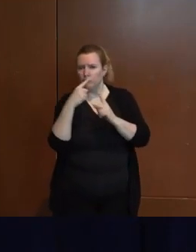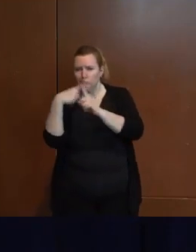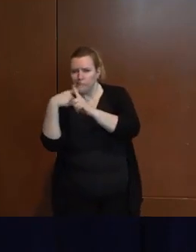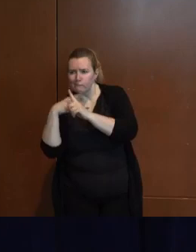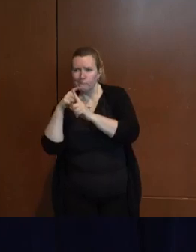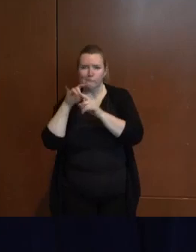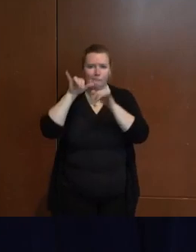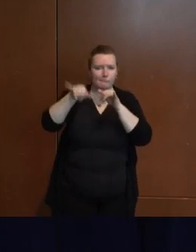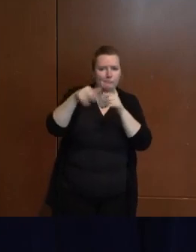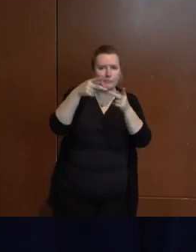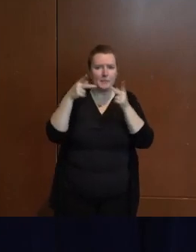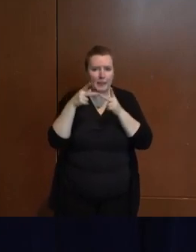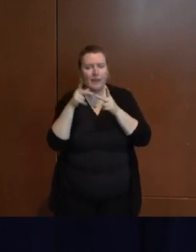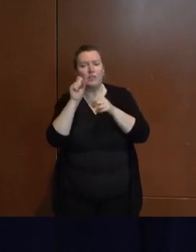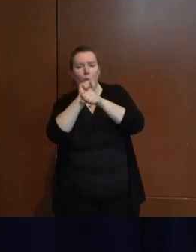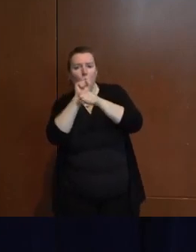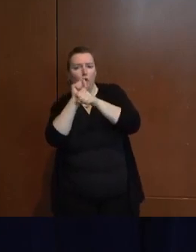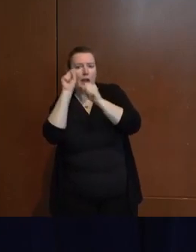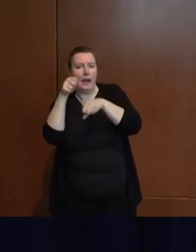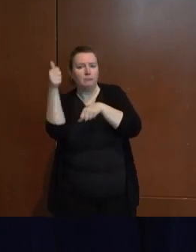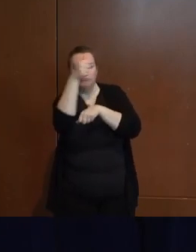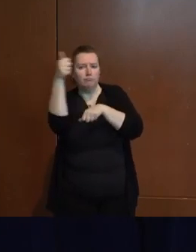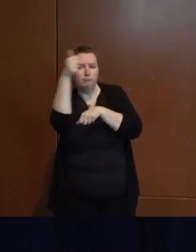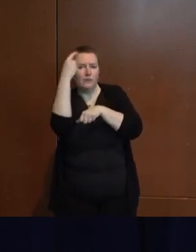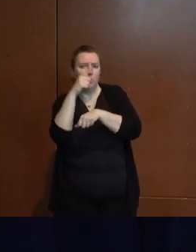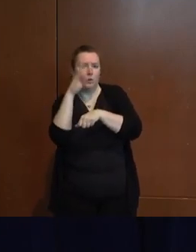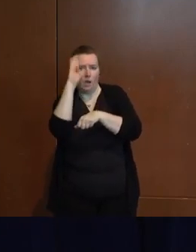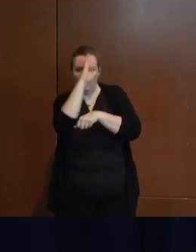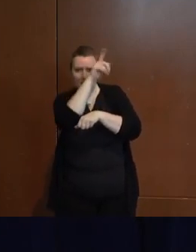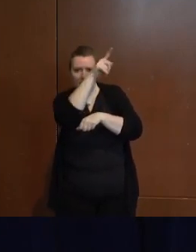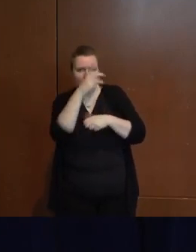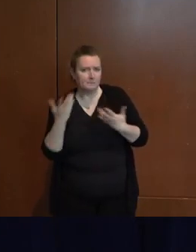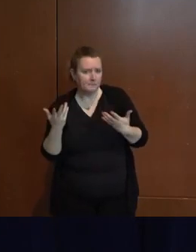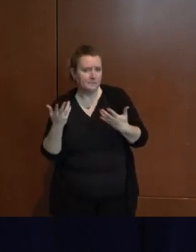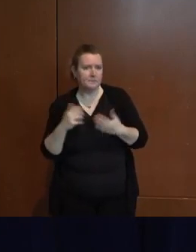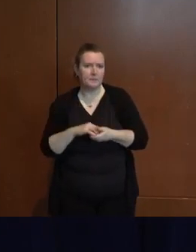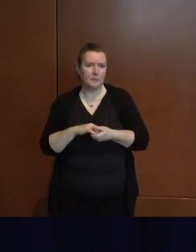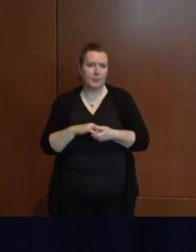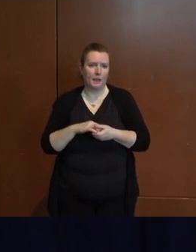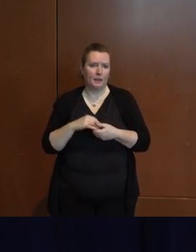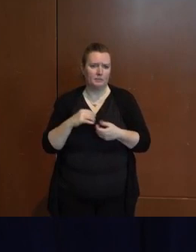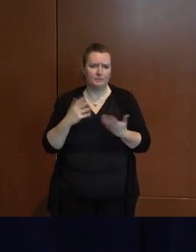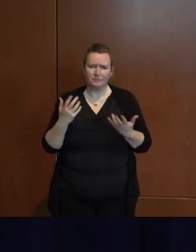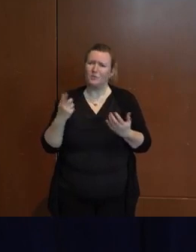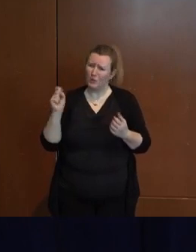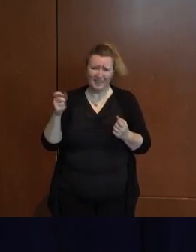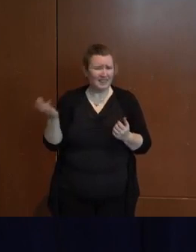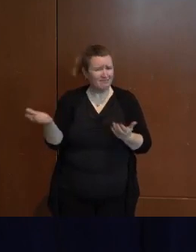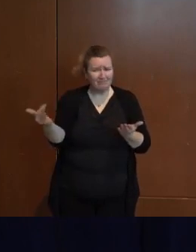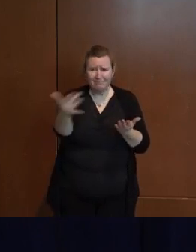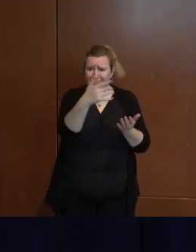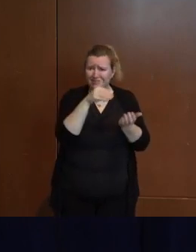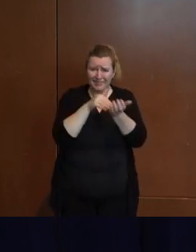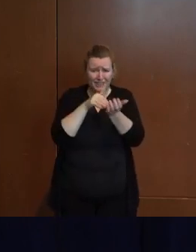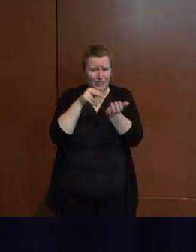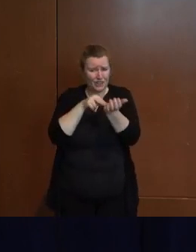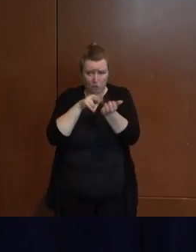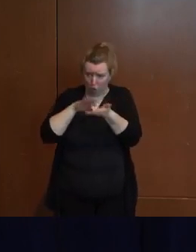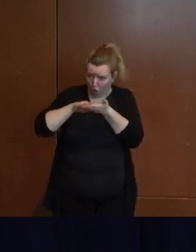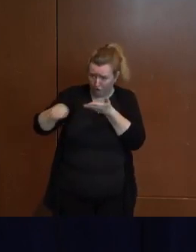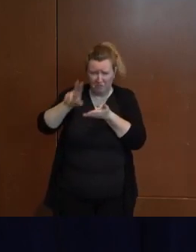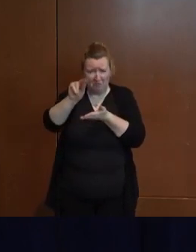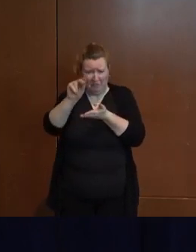state. So more on that, but we need every healthcare worker that we have in the state and more. Does anyone know,